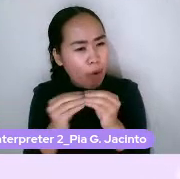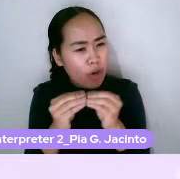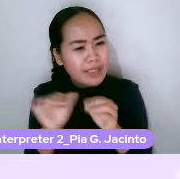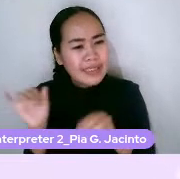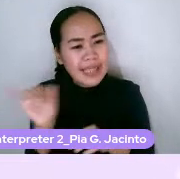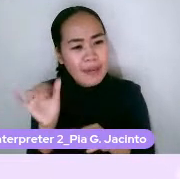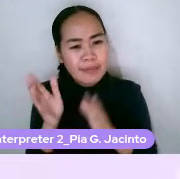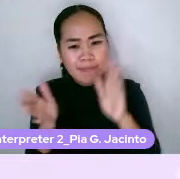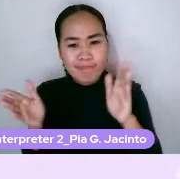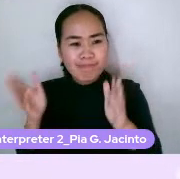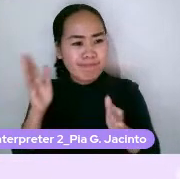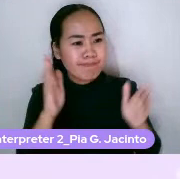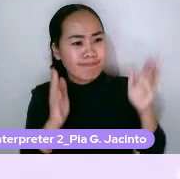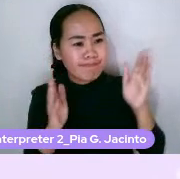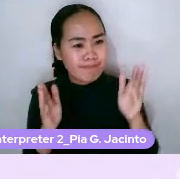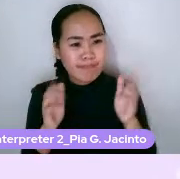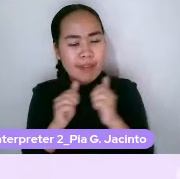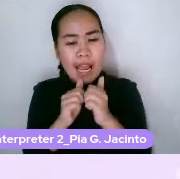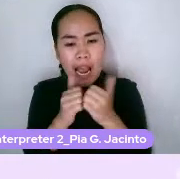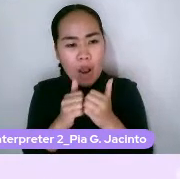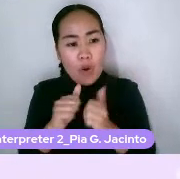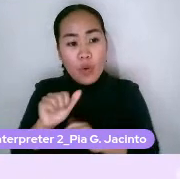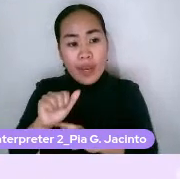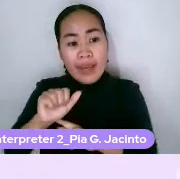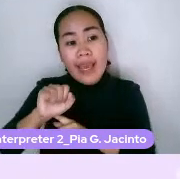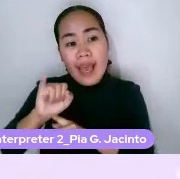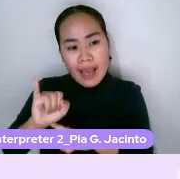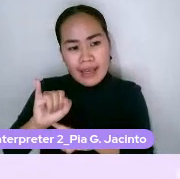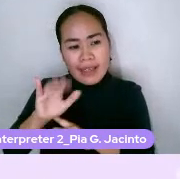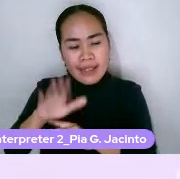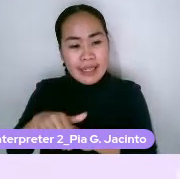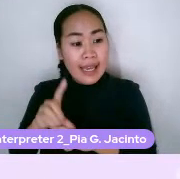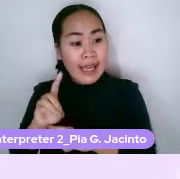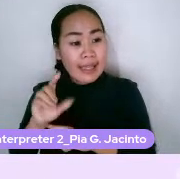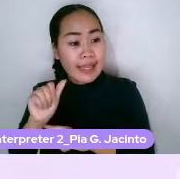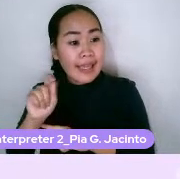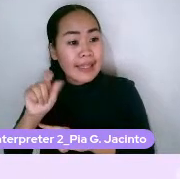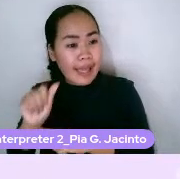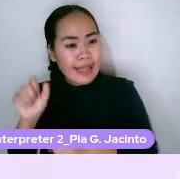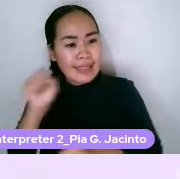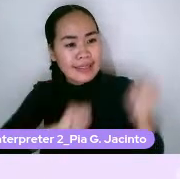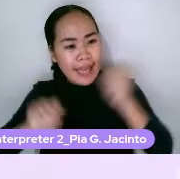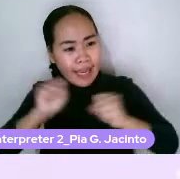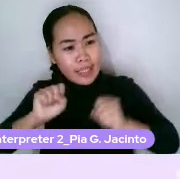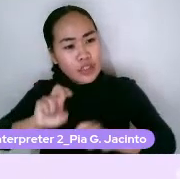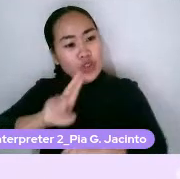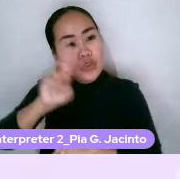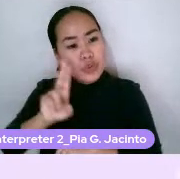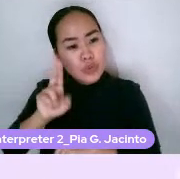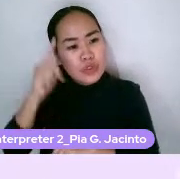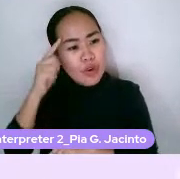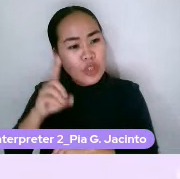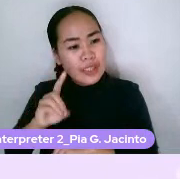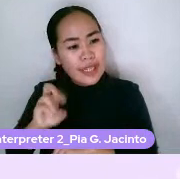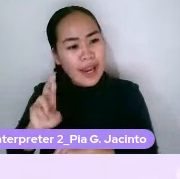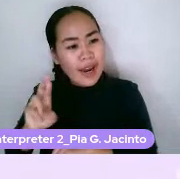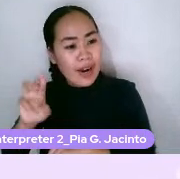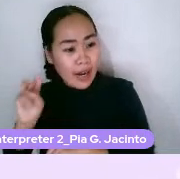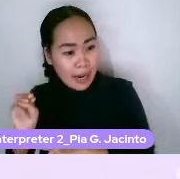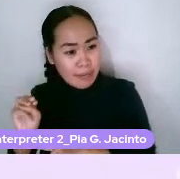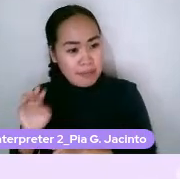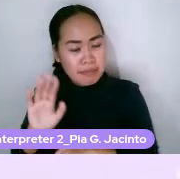artificial intelligence, data science to provide maps used for disaster risk reduction and space technology